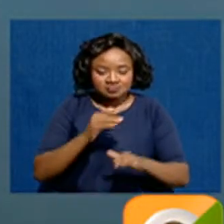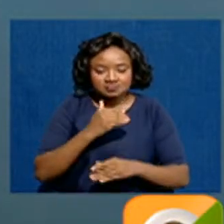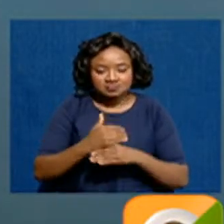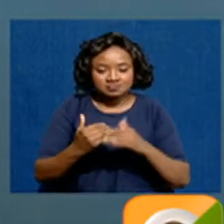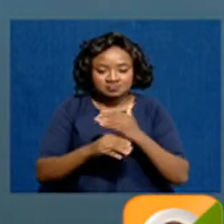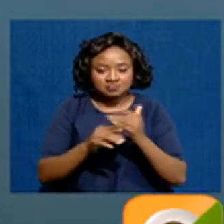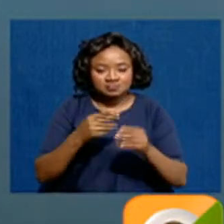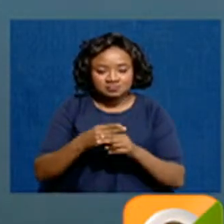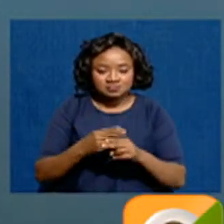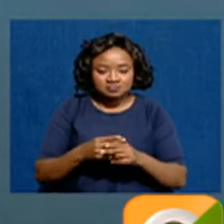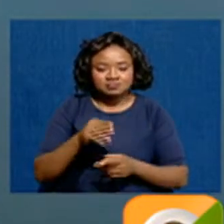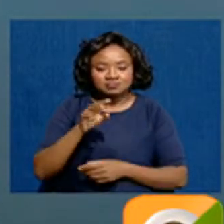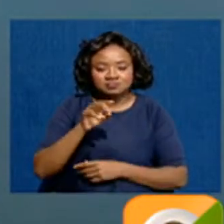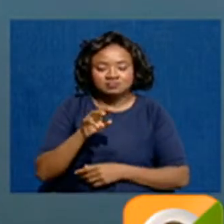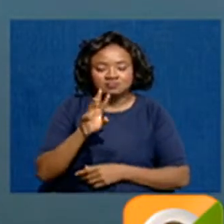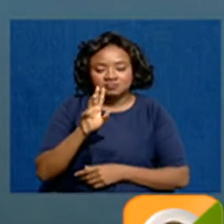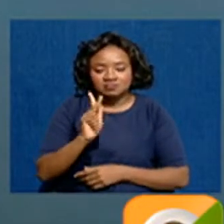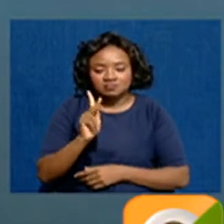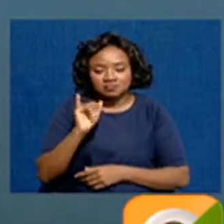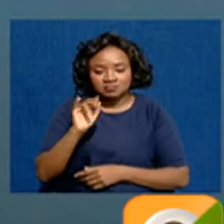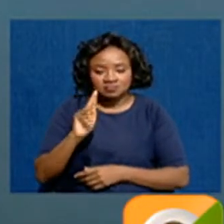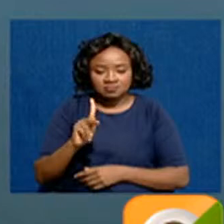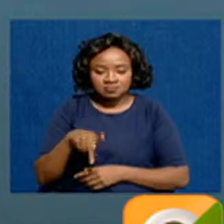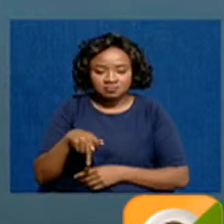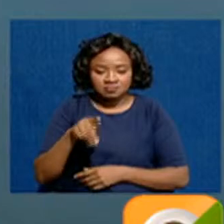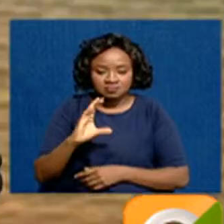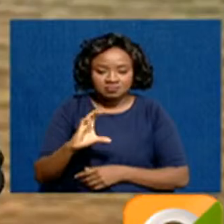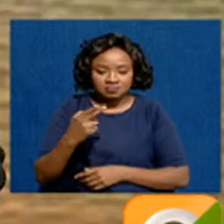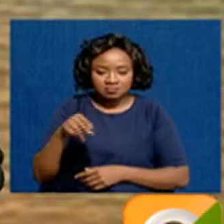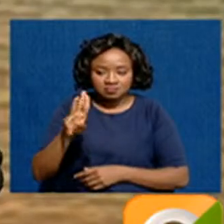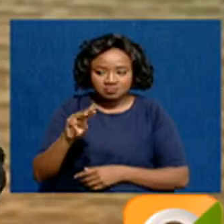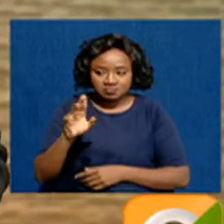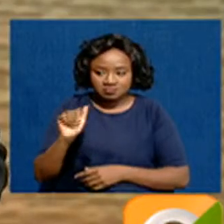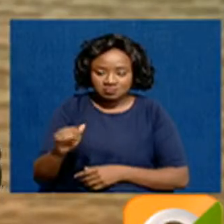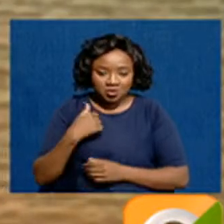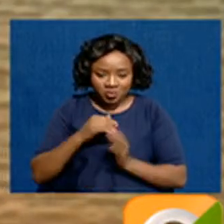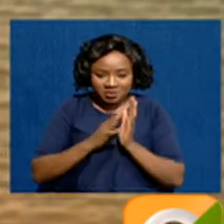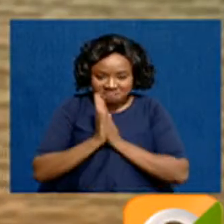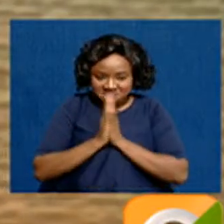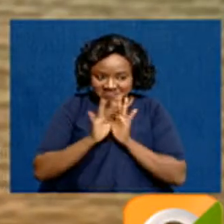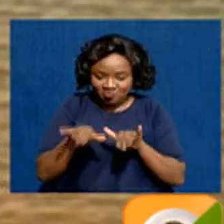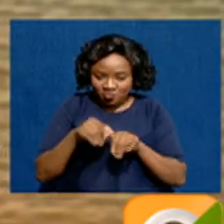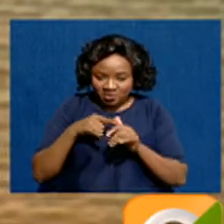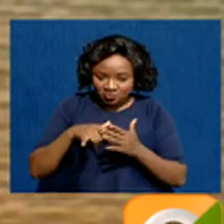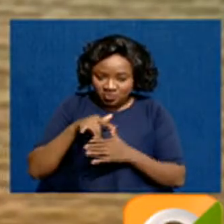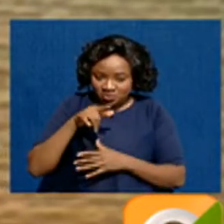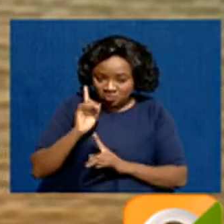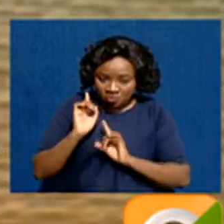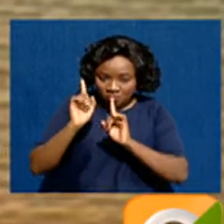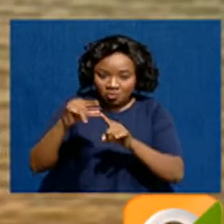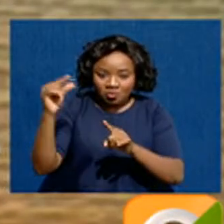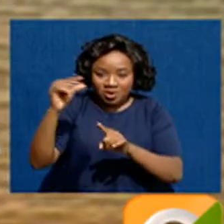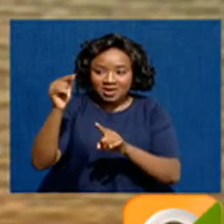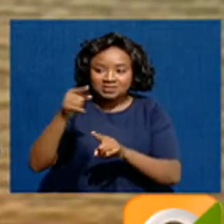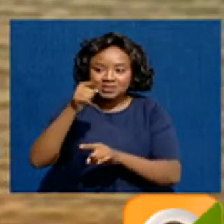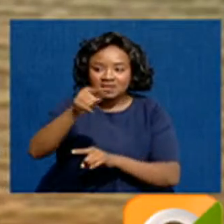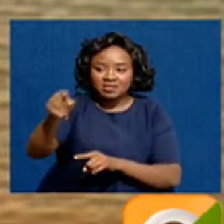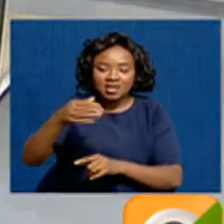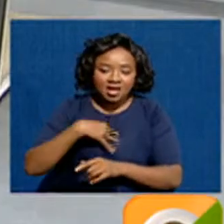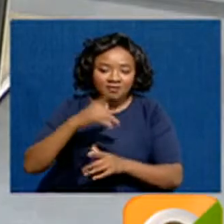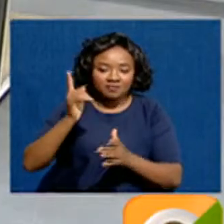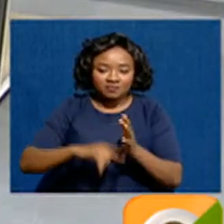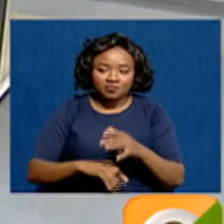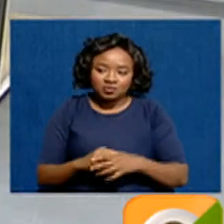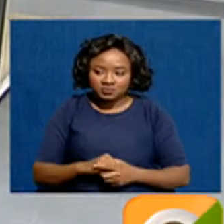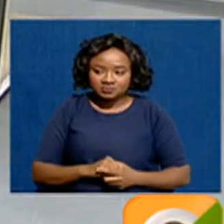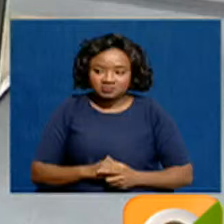Kipchumba Murkomen. We'll look forward to your trip to Garissa and to see what remedies are there for the people.